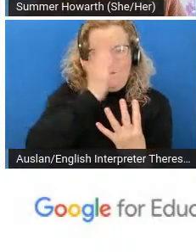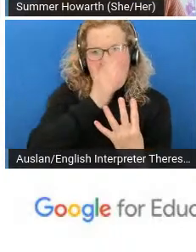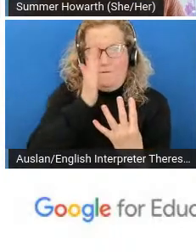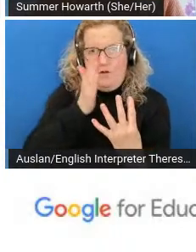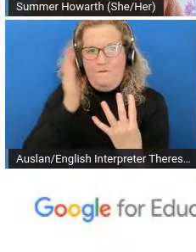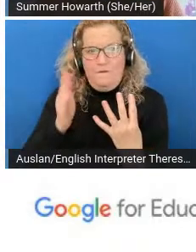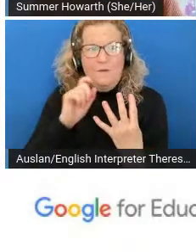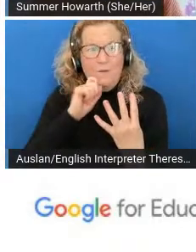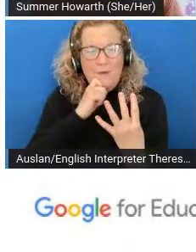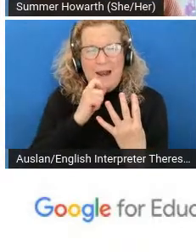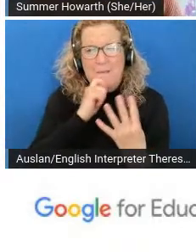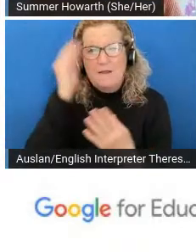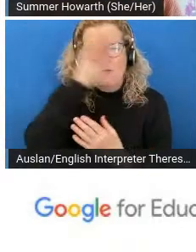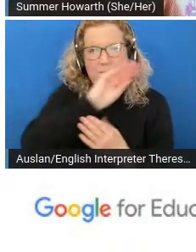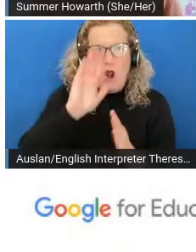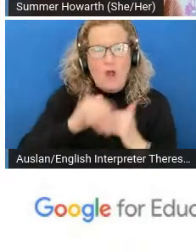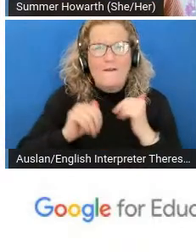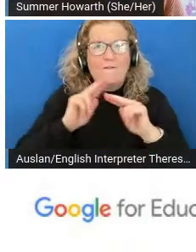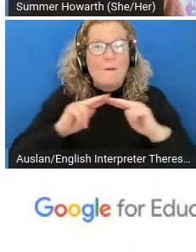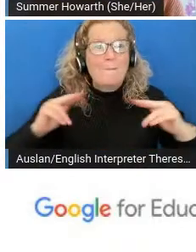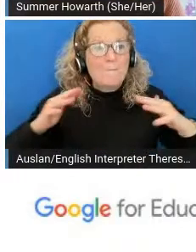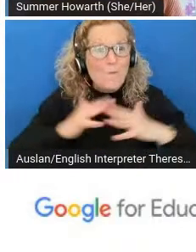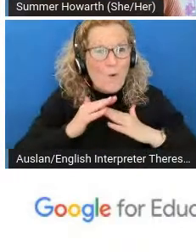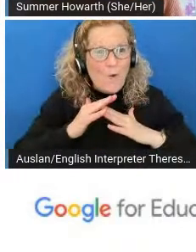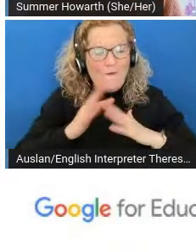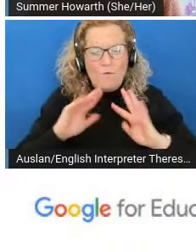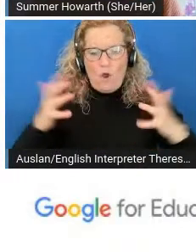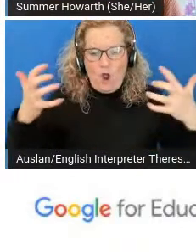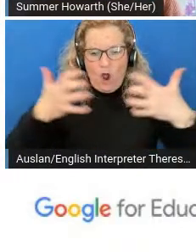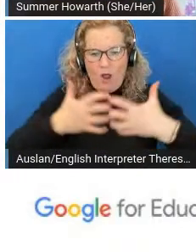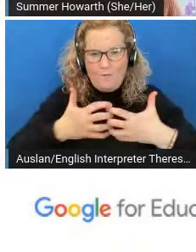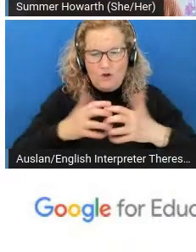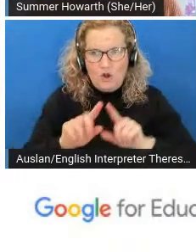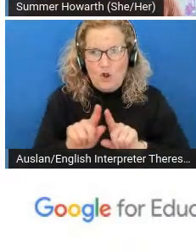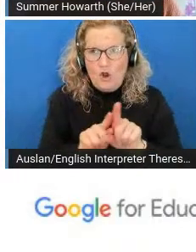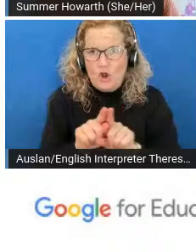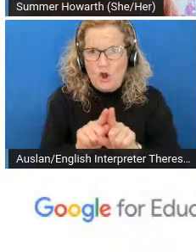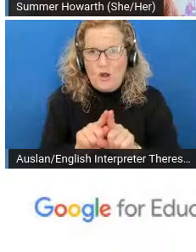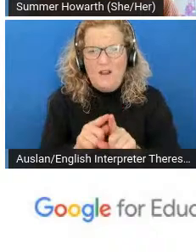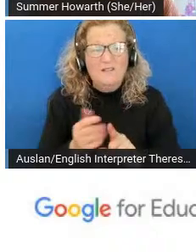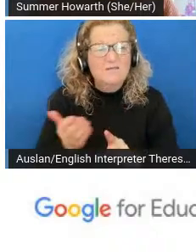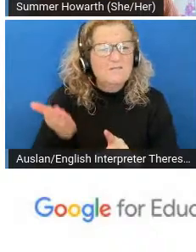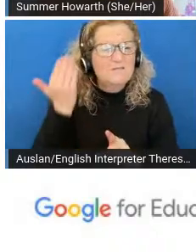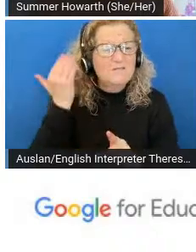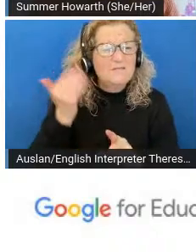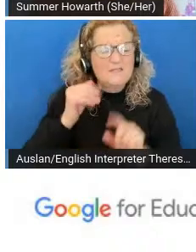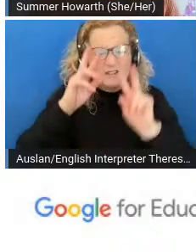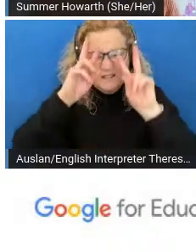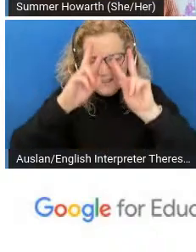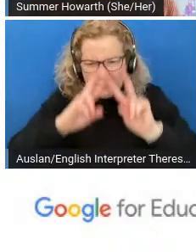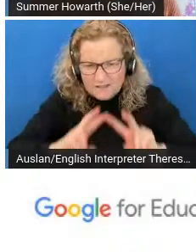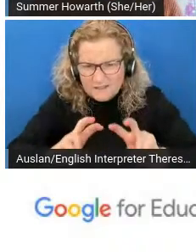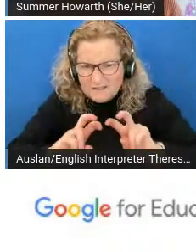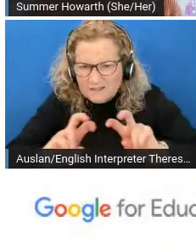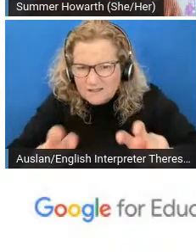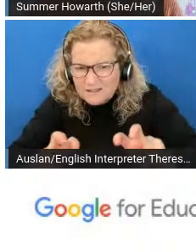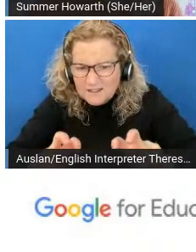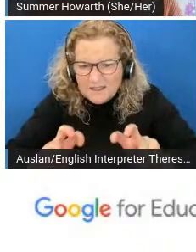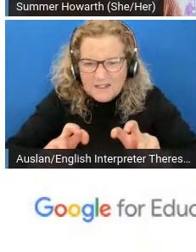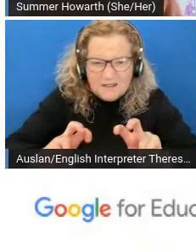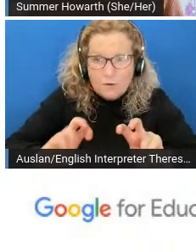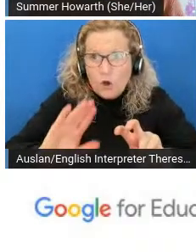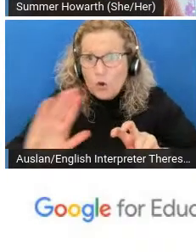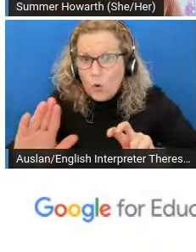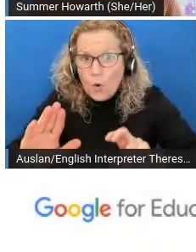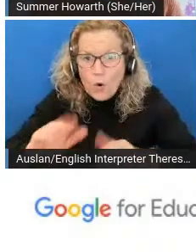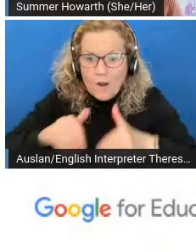reminder of our framework for hybrid learning as well. We've been doing some deep exploration of this with your insights, your